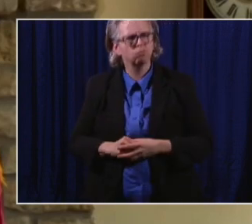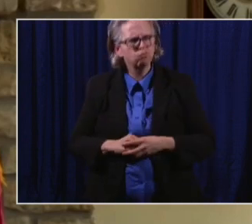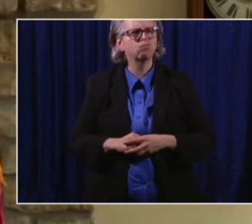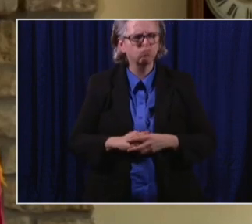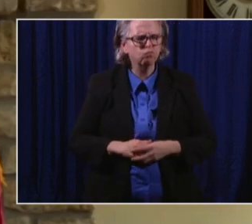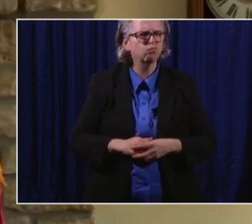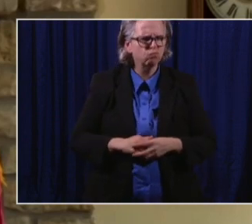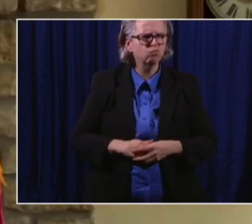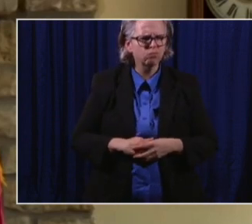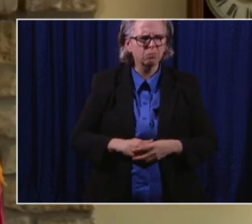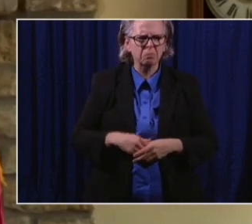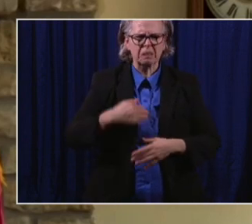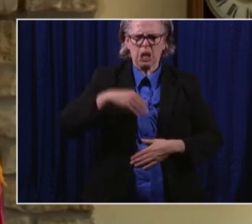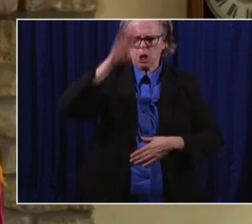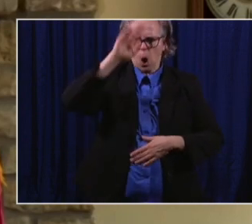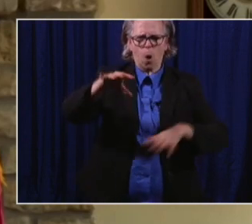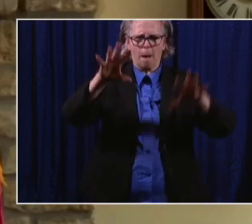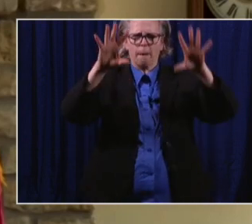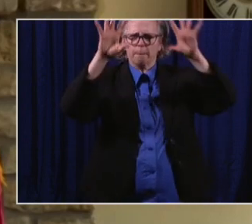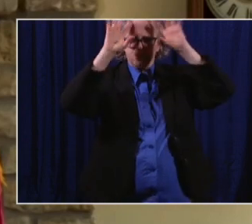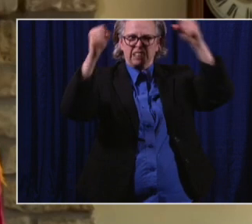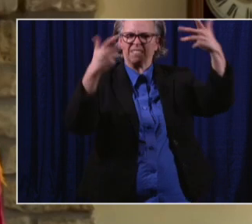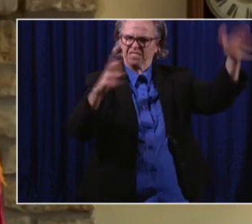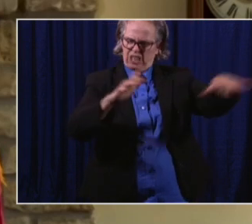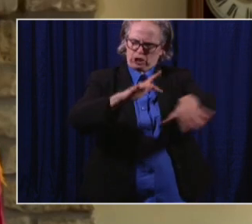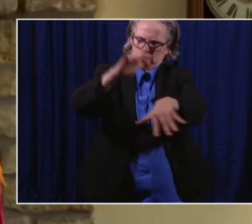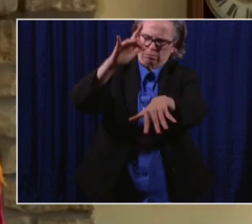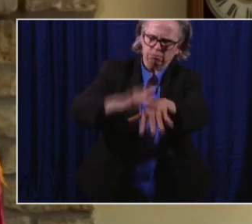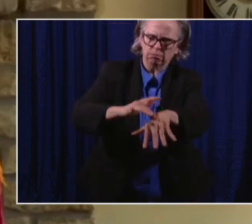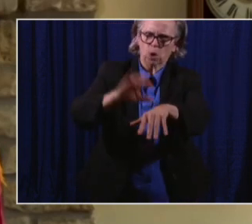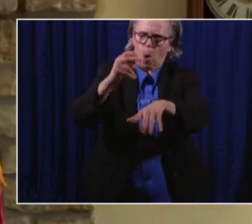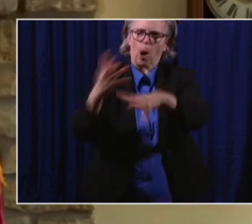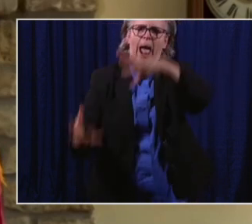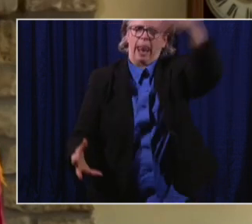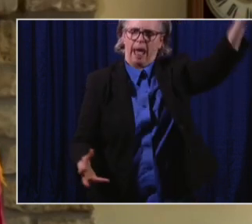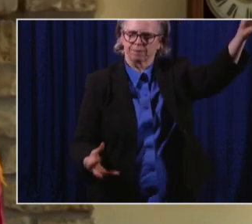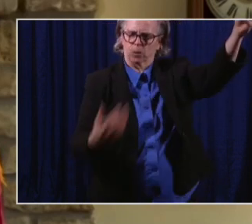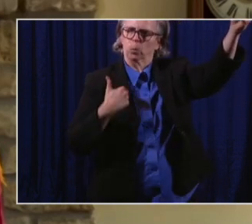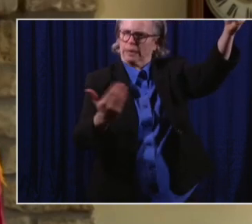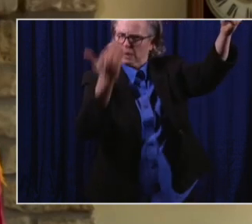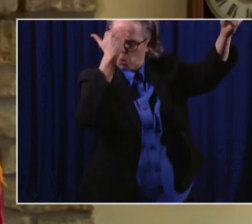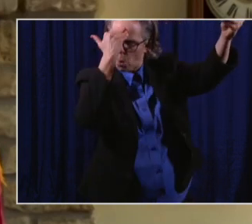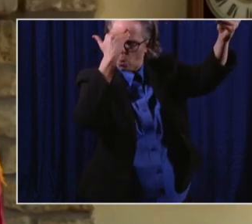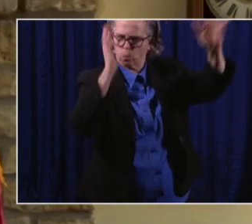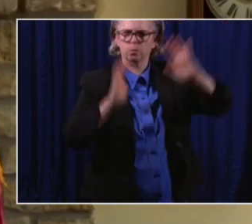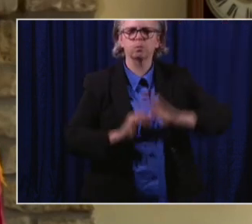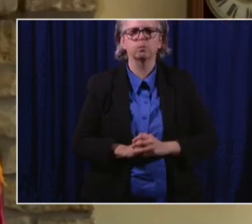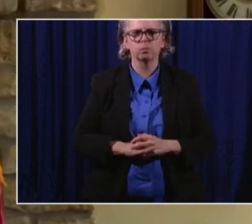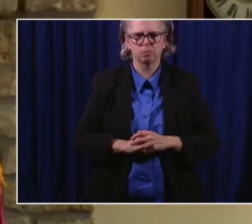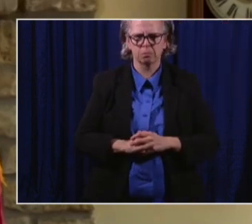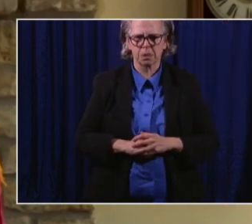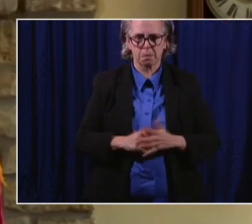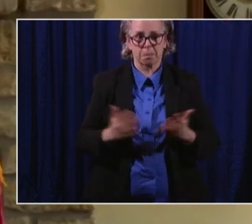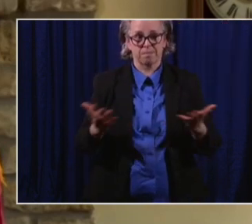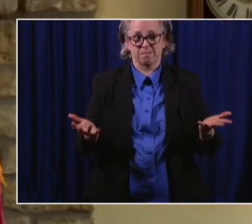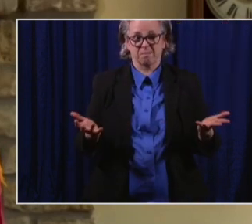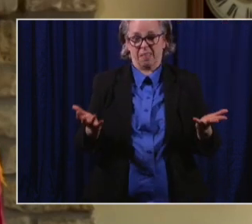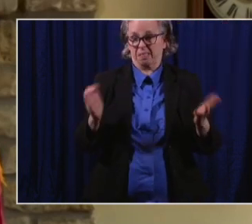in and the president leaving. So, and that's really the extent of my knowledge of it.